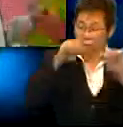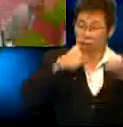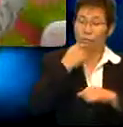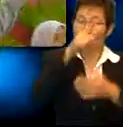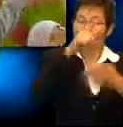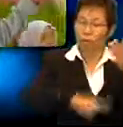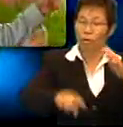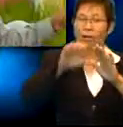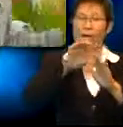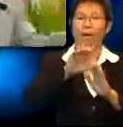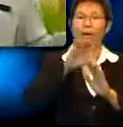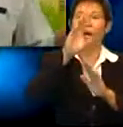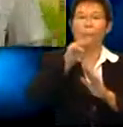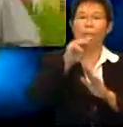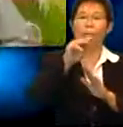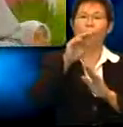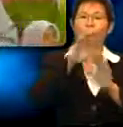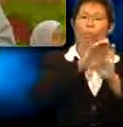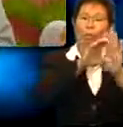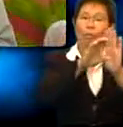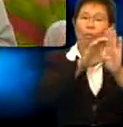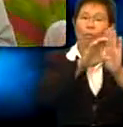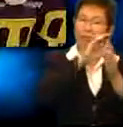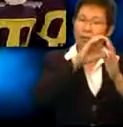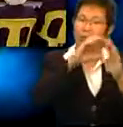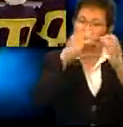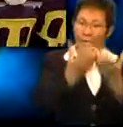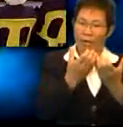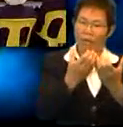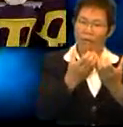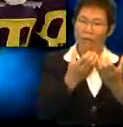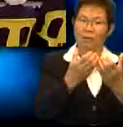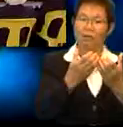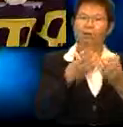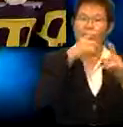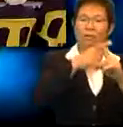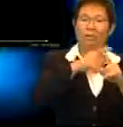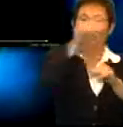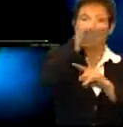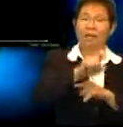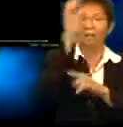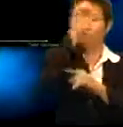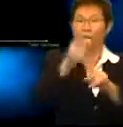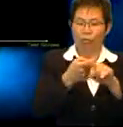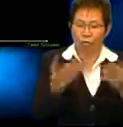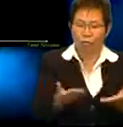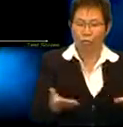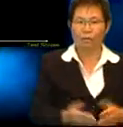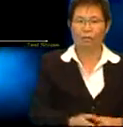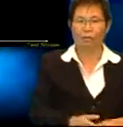me what is the model class of the test score from here?